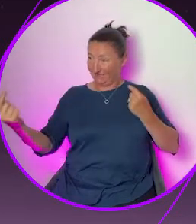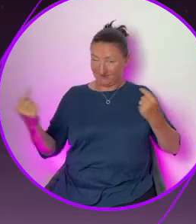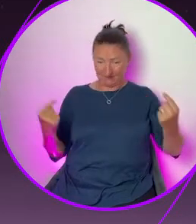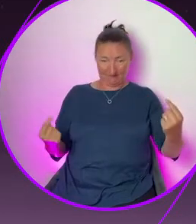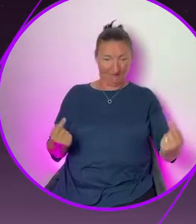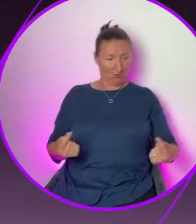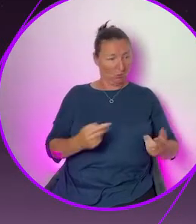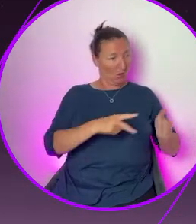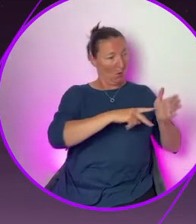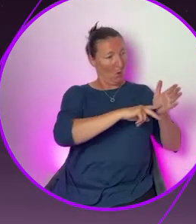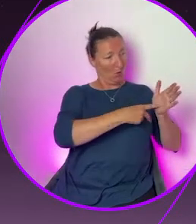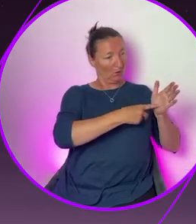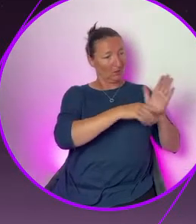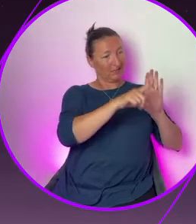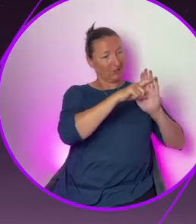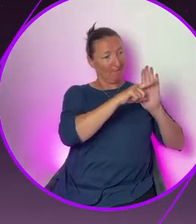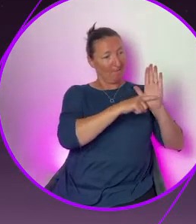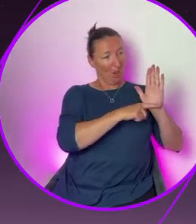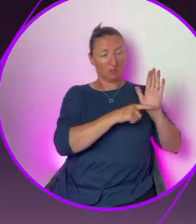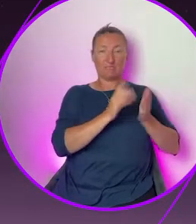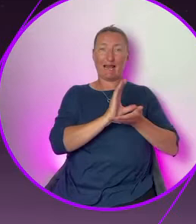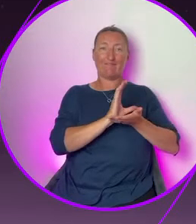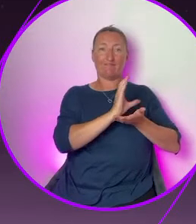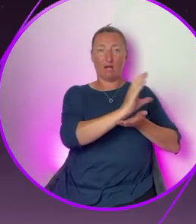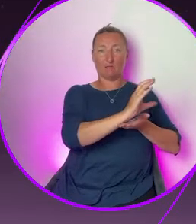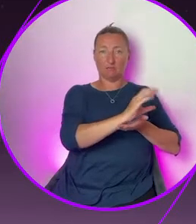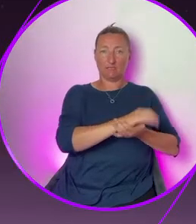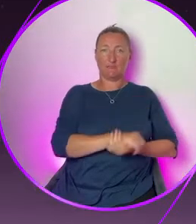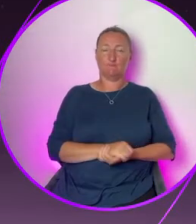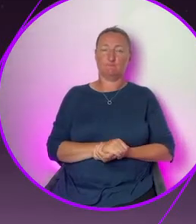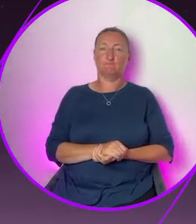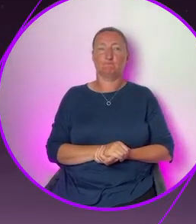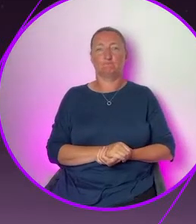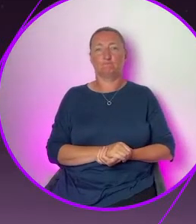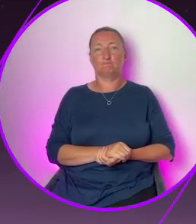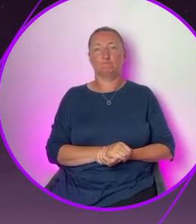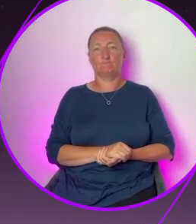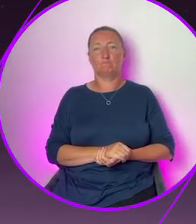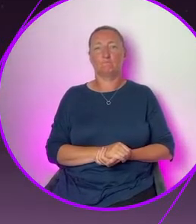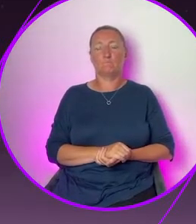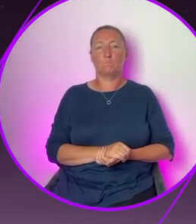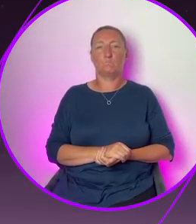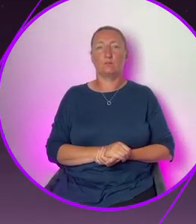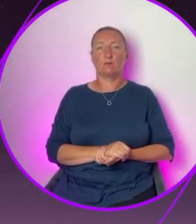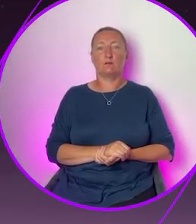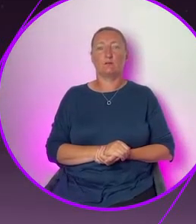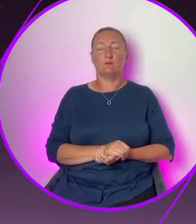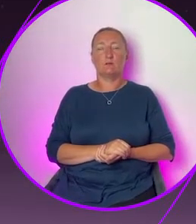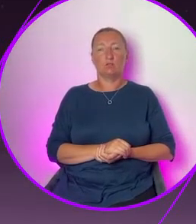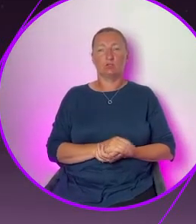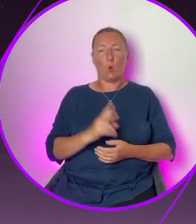and funders. The UX of Art both includes everyone with whom any given organisation